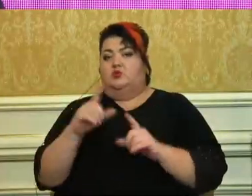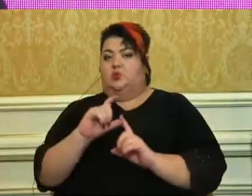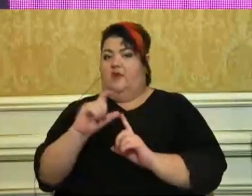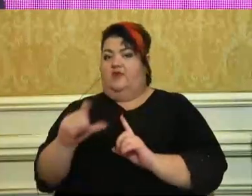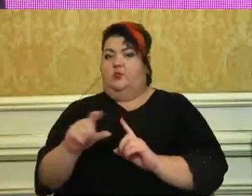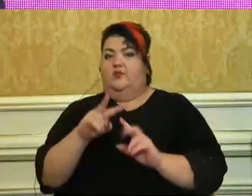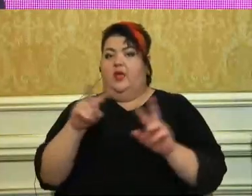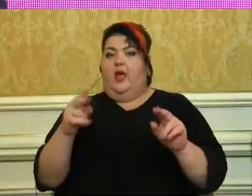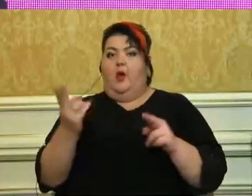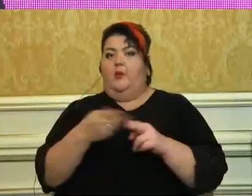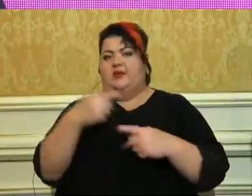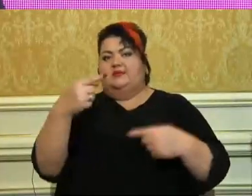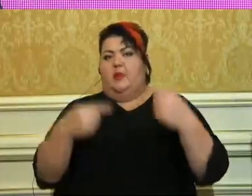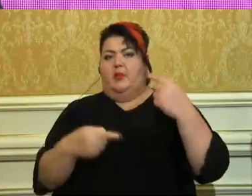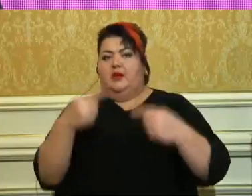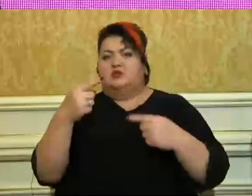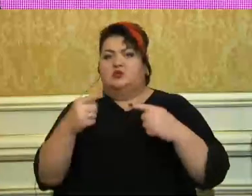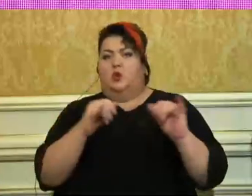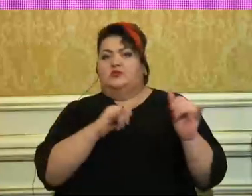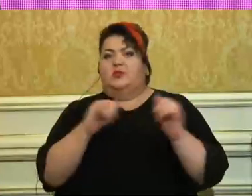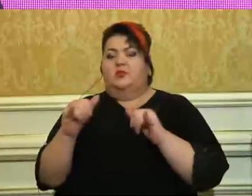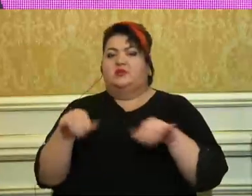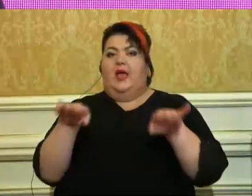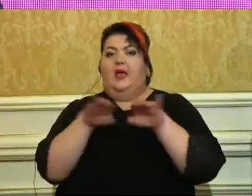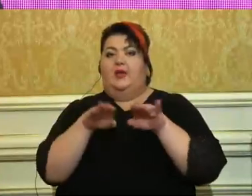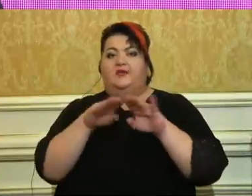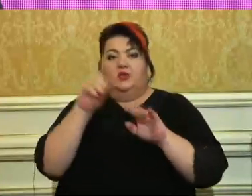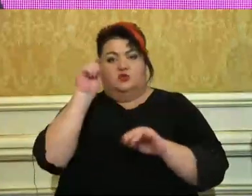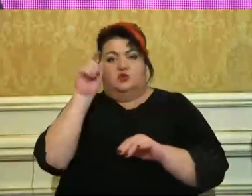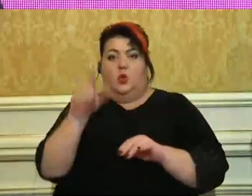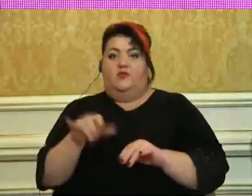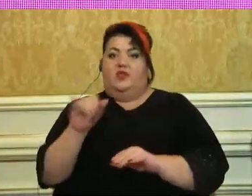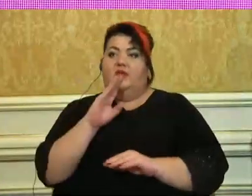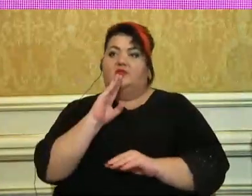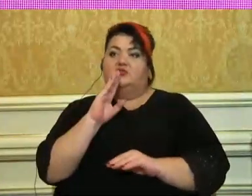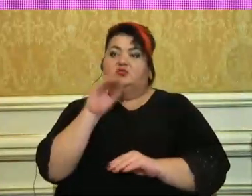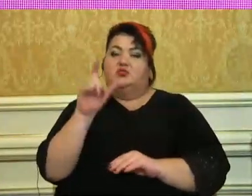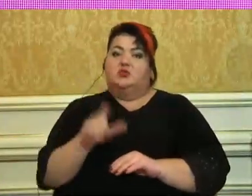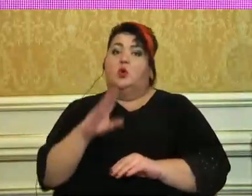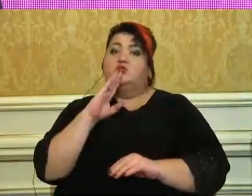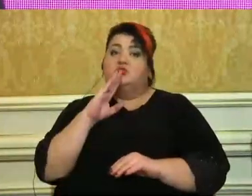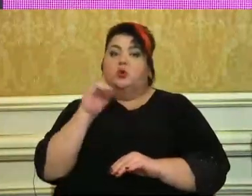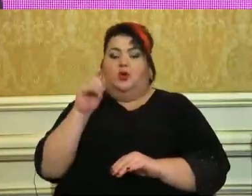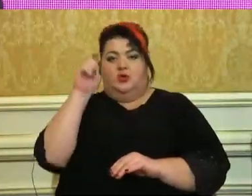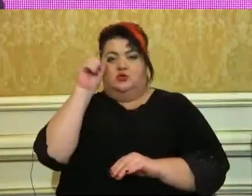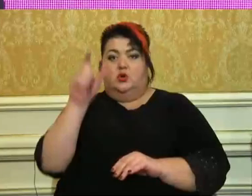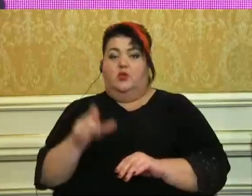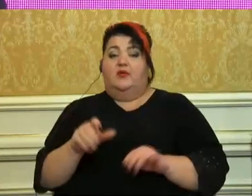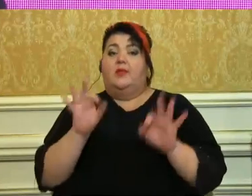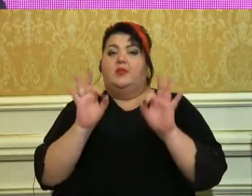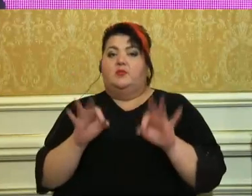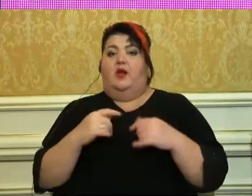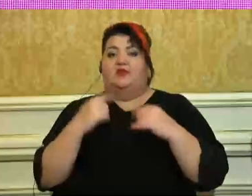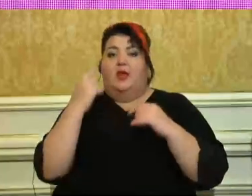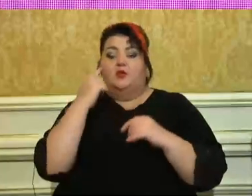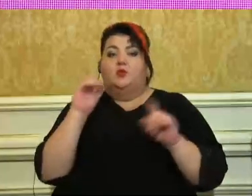other answers and responses that to provide gender equality for both men and women, or women or men.